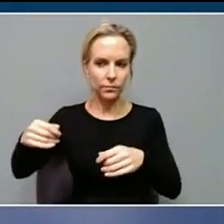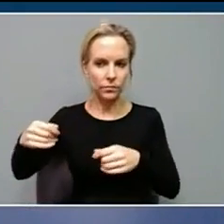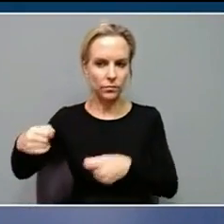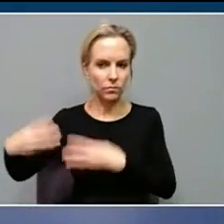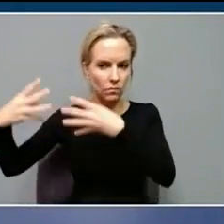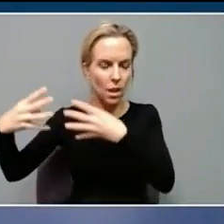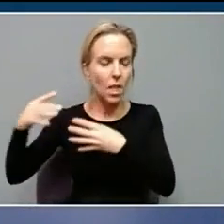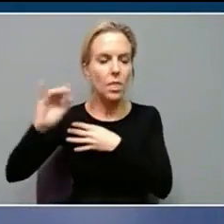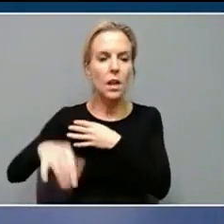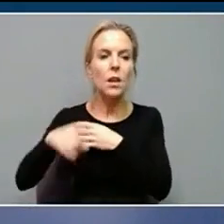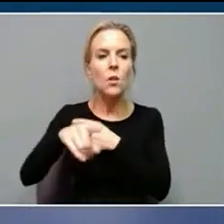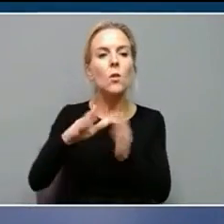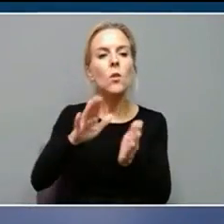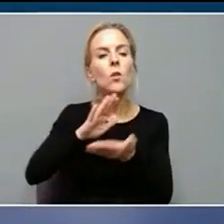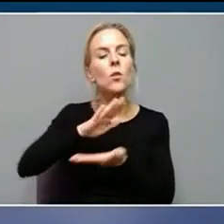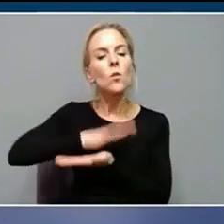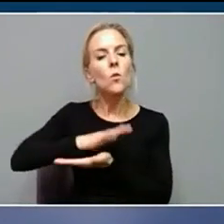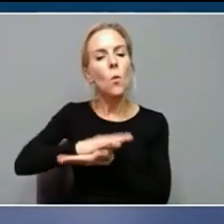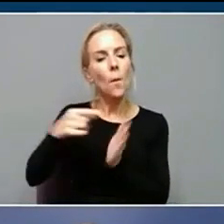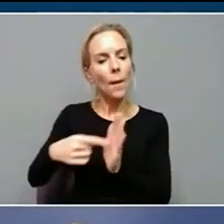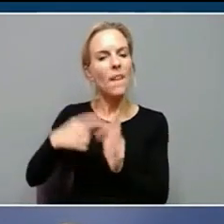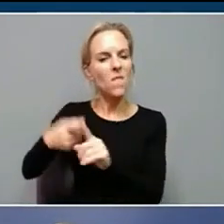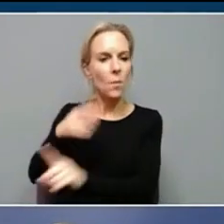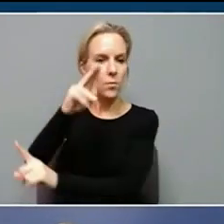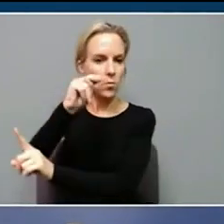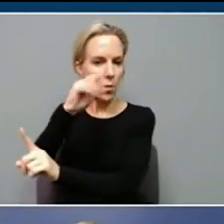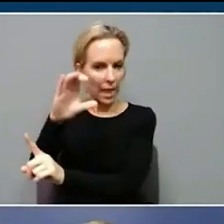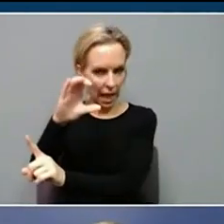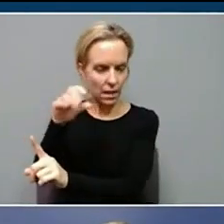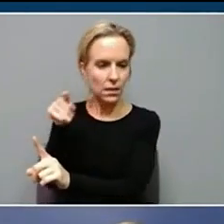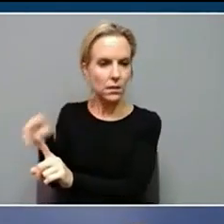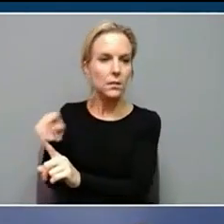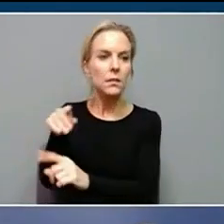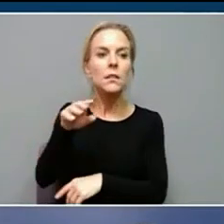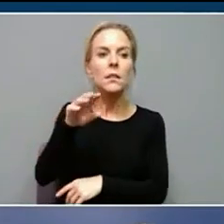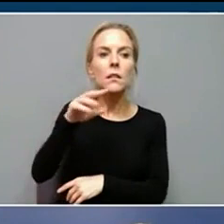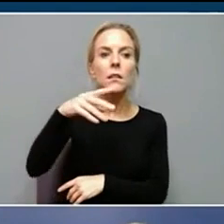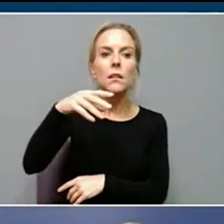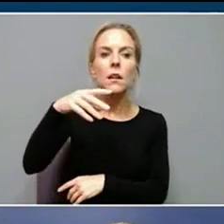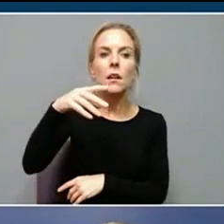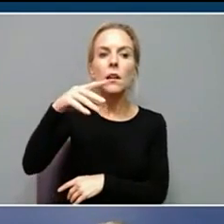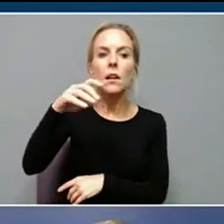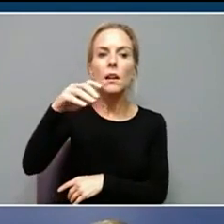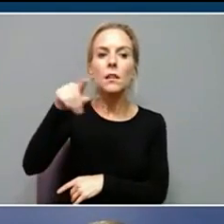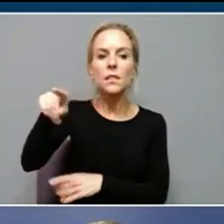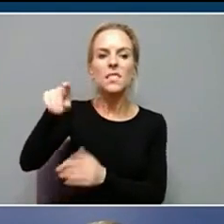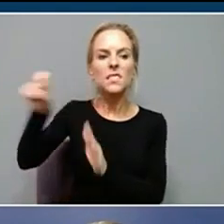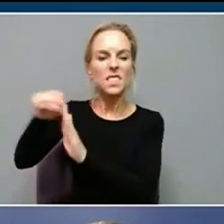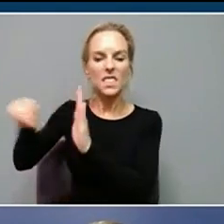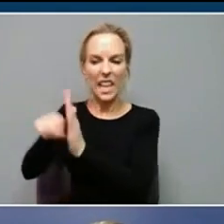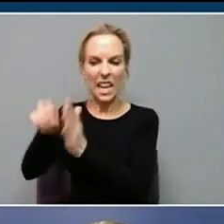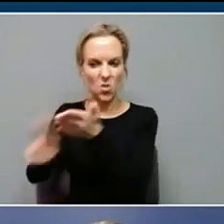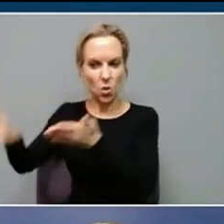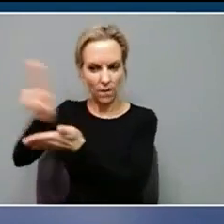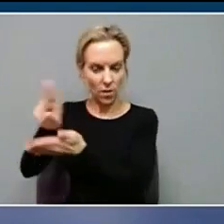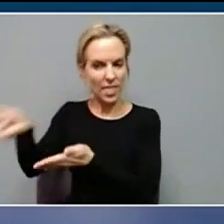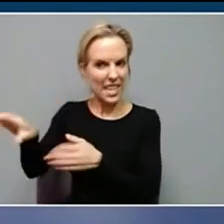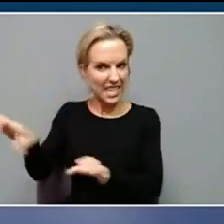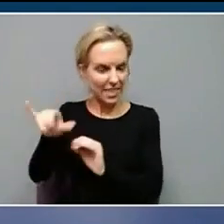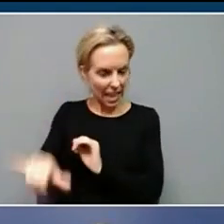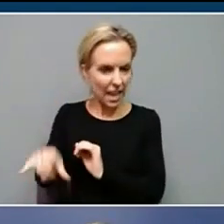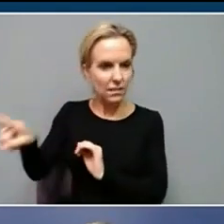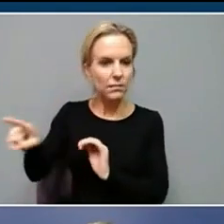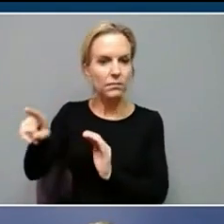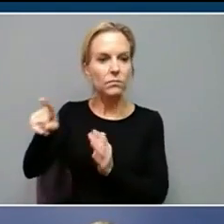modeling results for North Carolina. This is something that NC State University with another university did and that the CDC